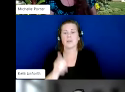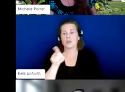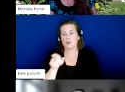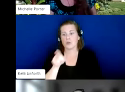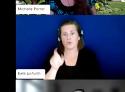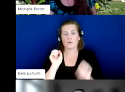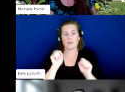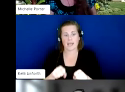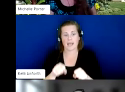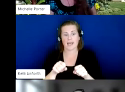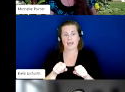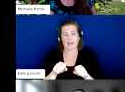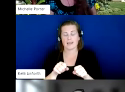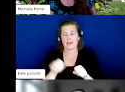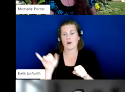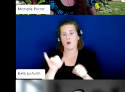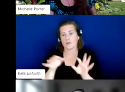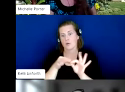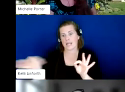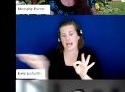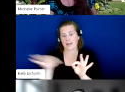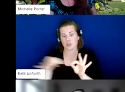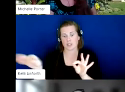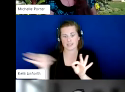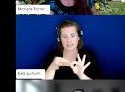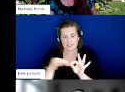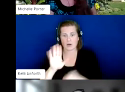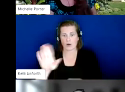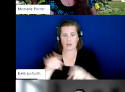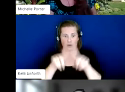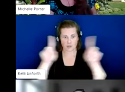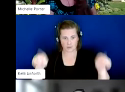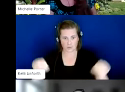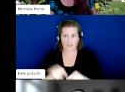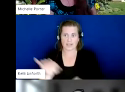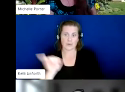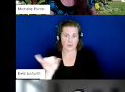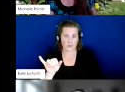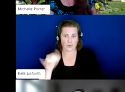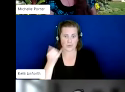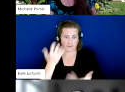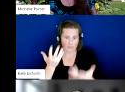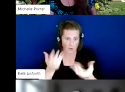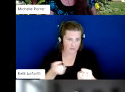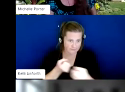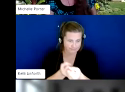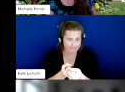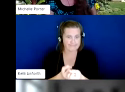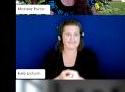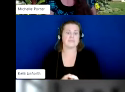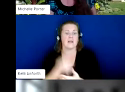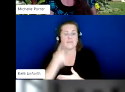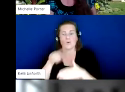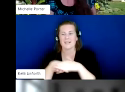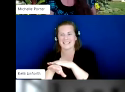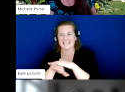of turning on the closed captioning on your screen if you want additional assistance with